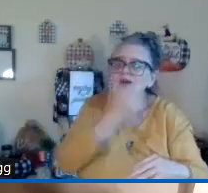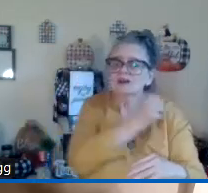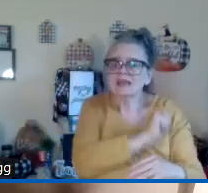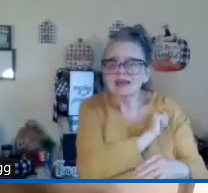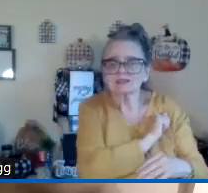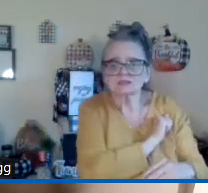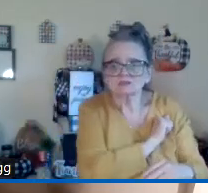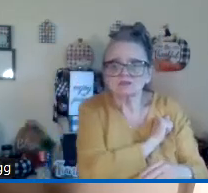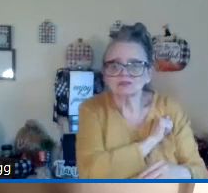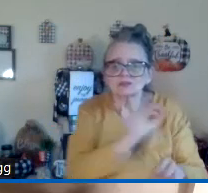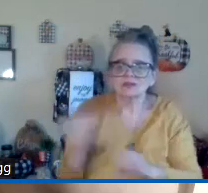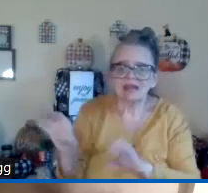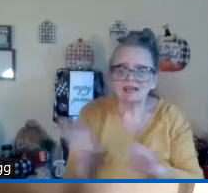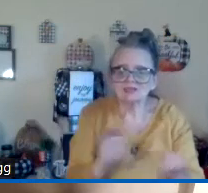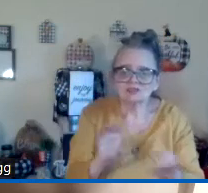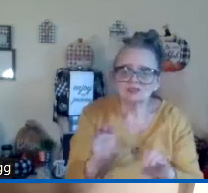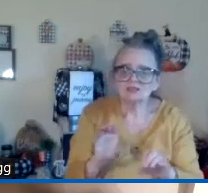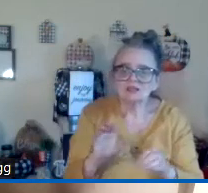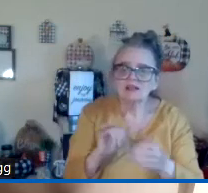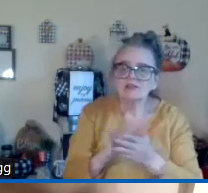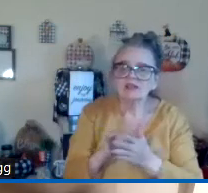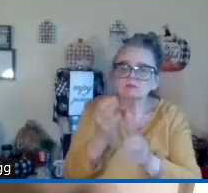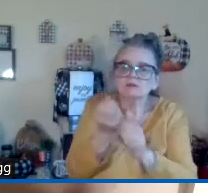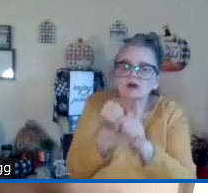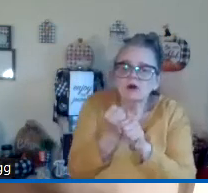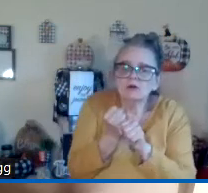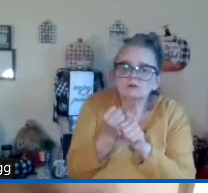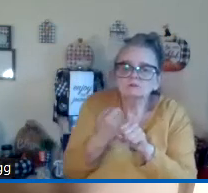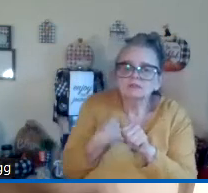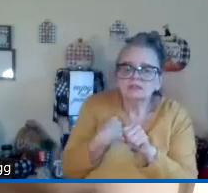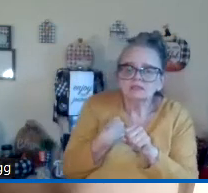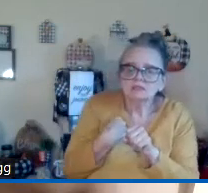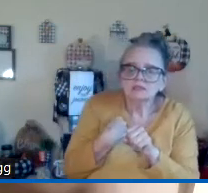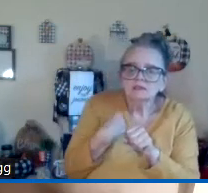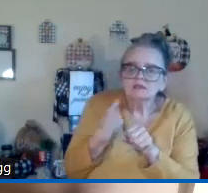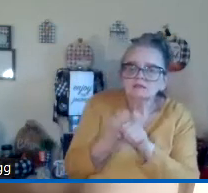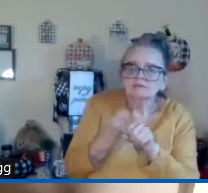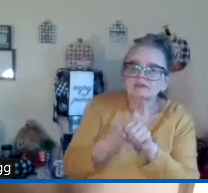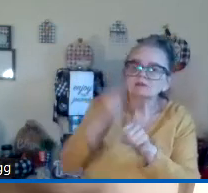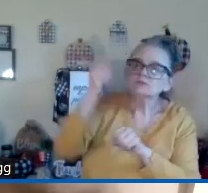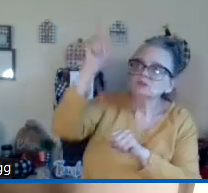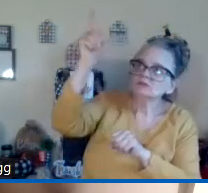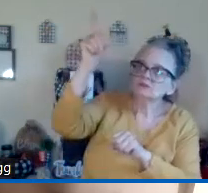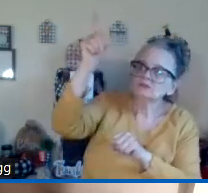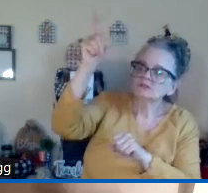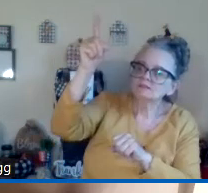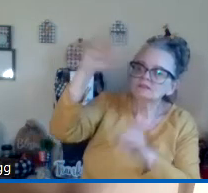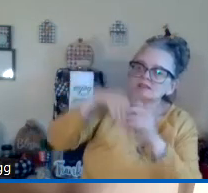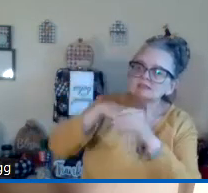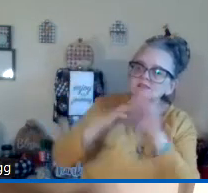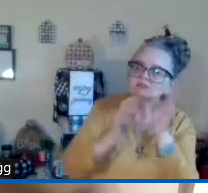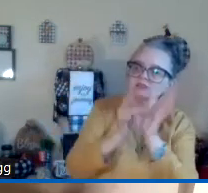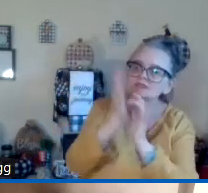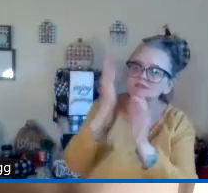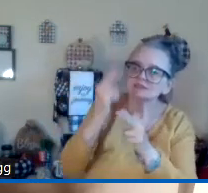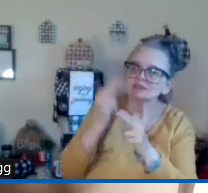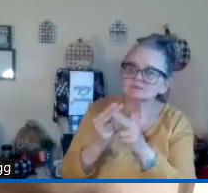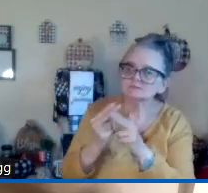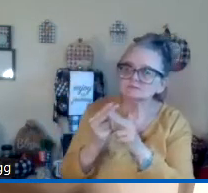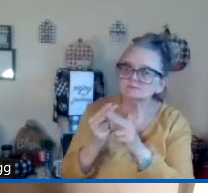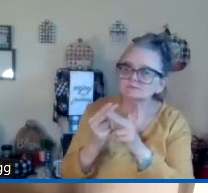Some will do wrong things just to get a piece of bread. You see people that